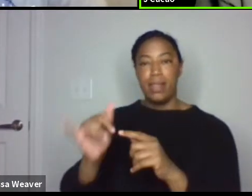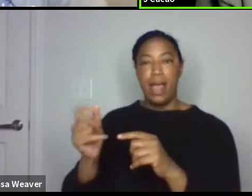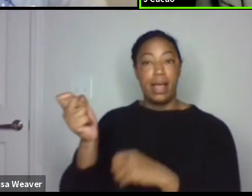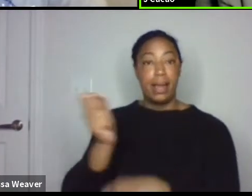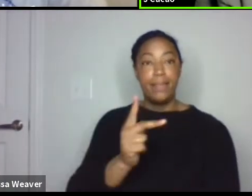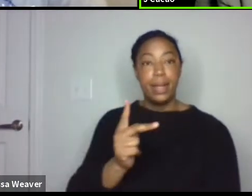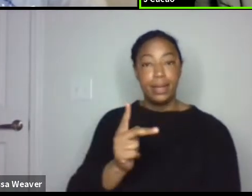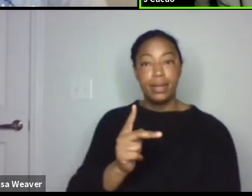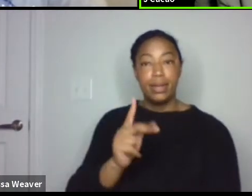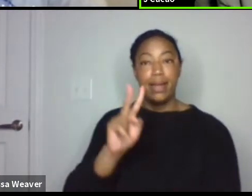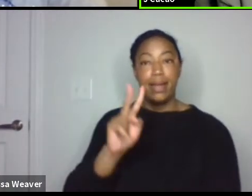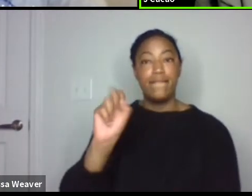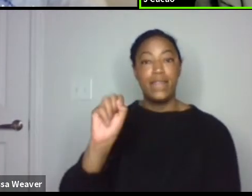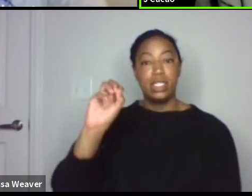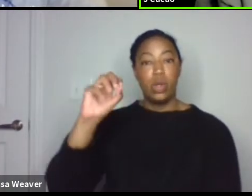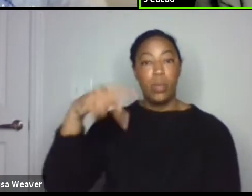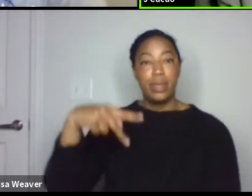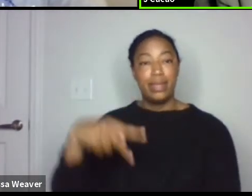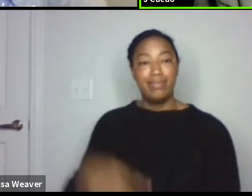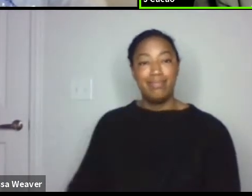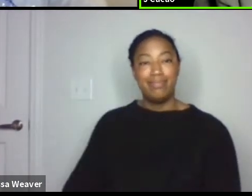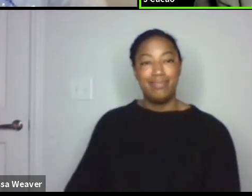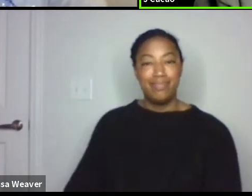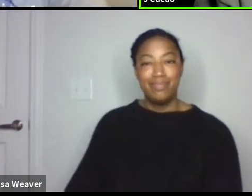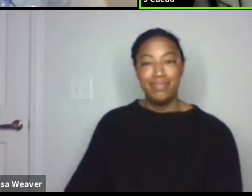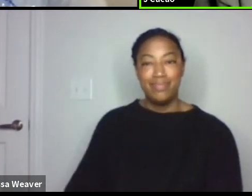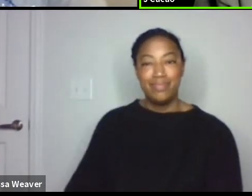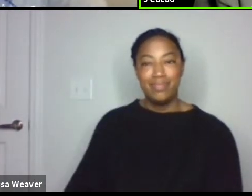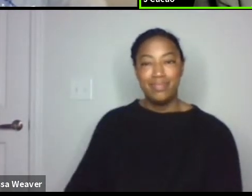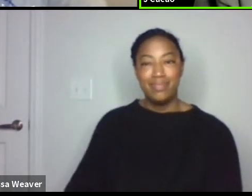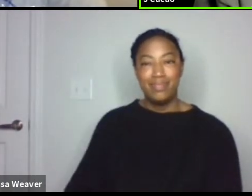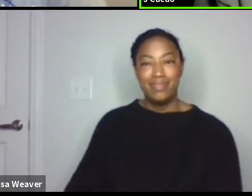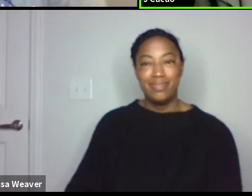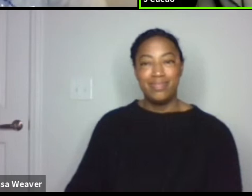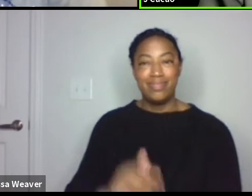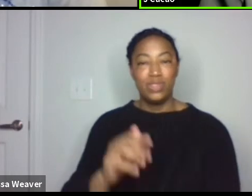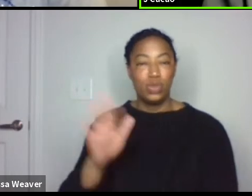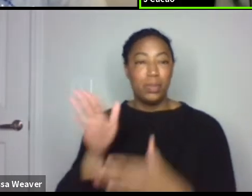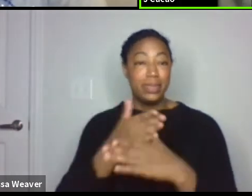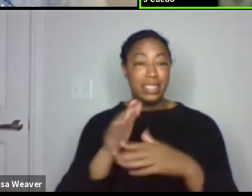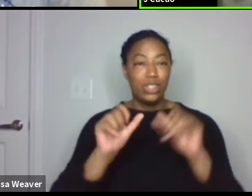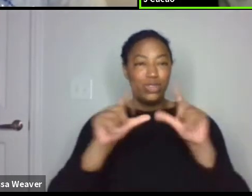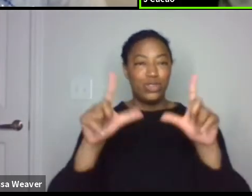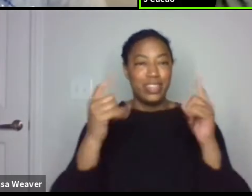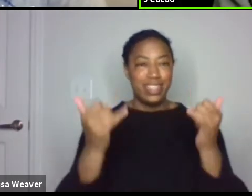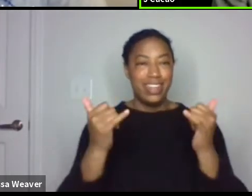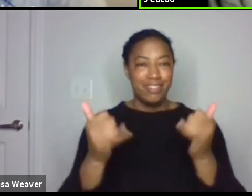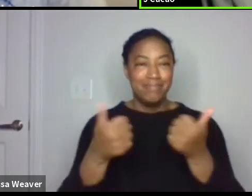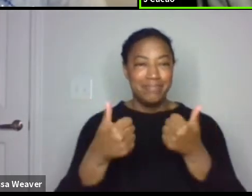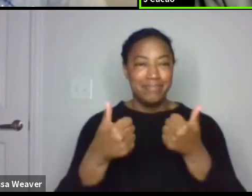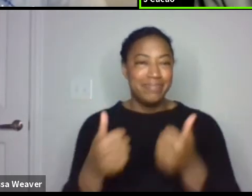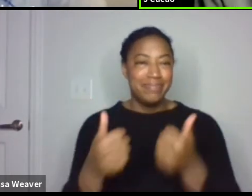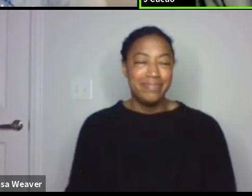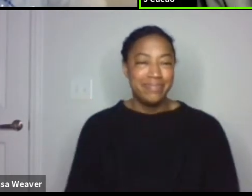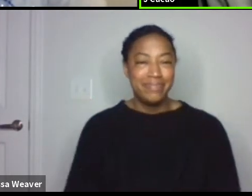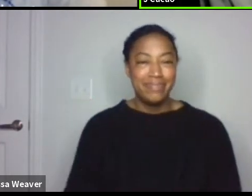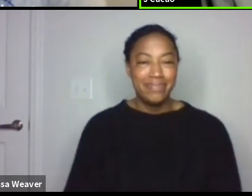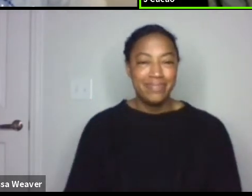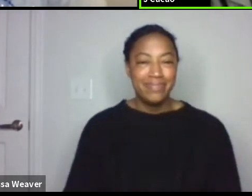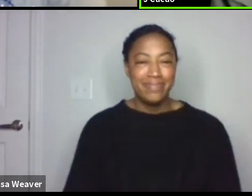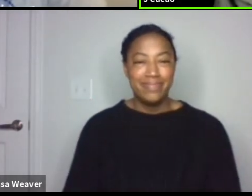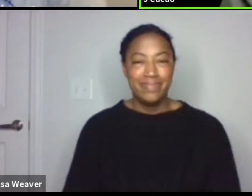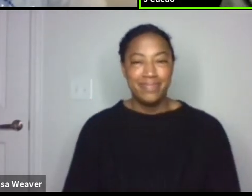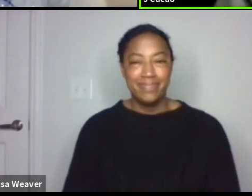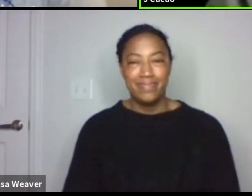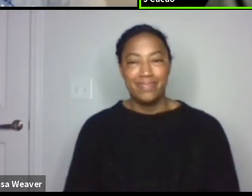The VSOP. Yes, sir. All right, yeah, I'm about to share the screen. We'll go into that.